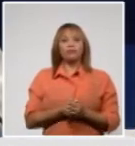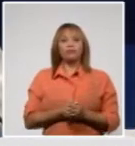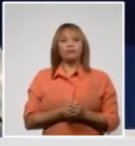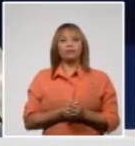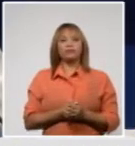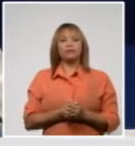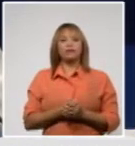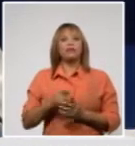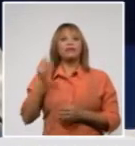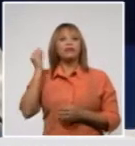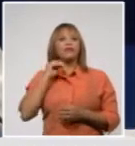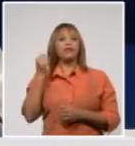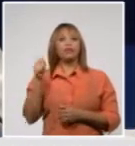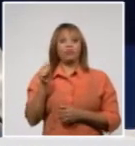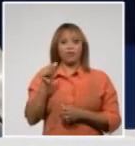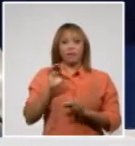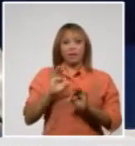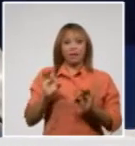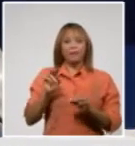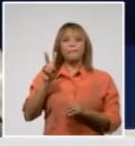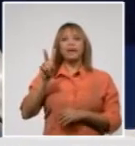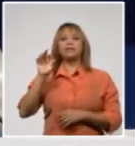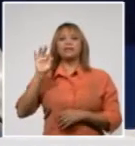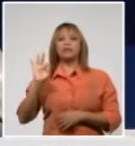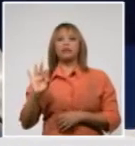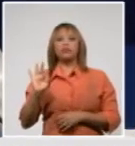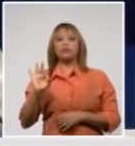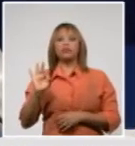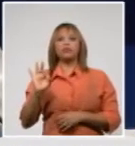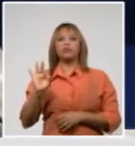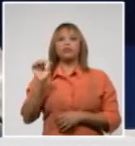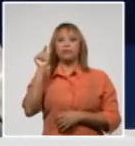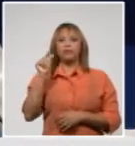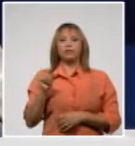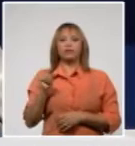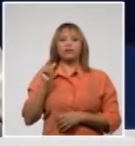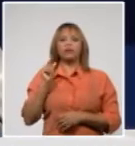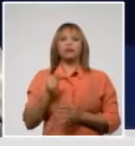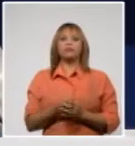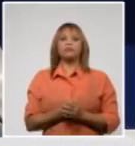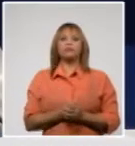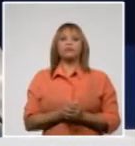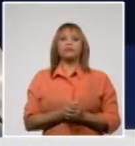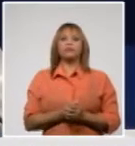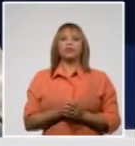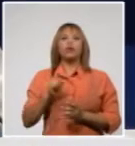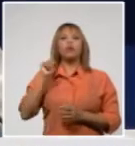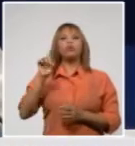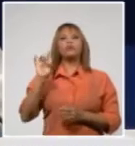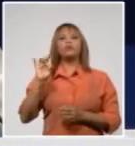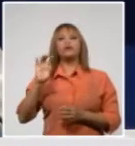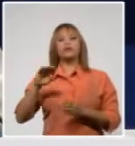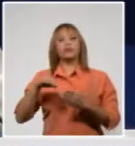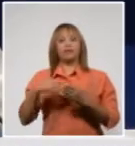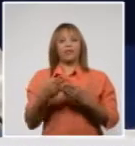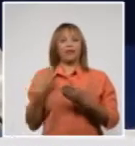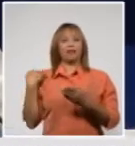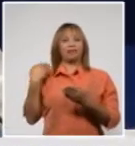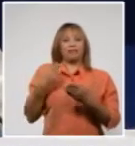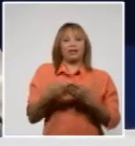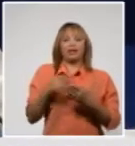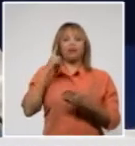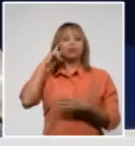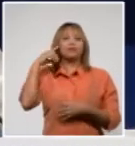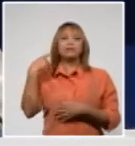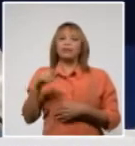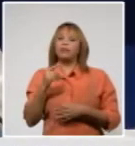yesterday, the source of infection linked to 10 is yet to be determined. Despite having